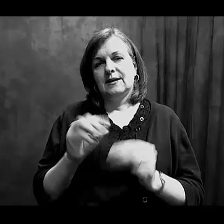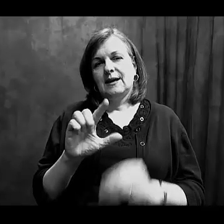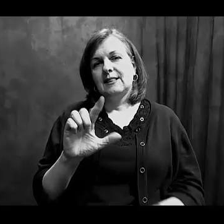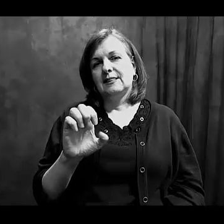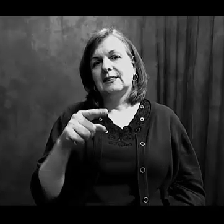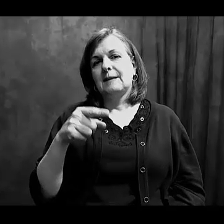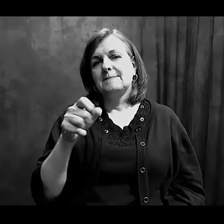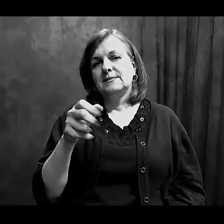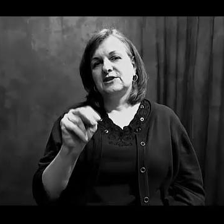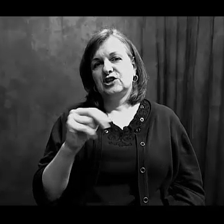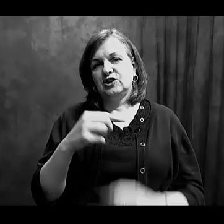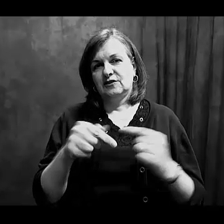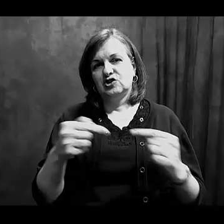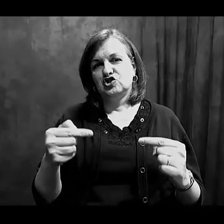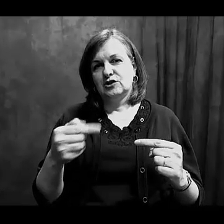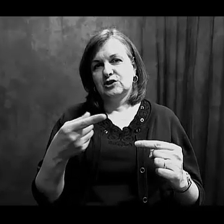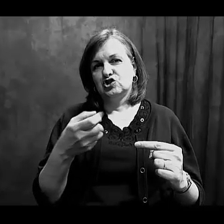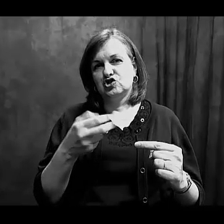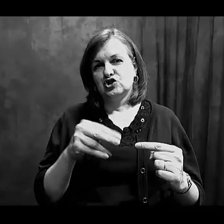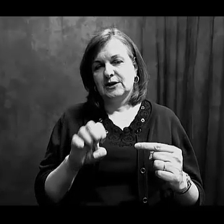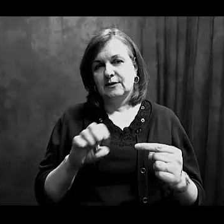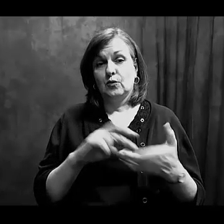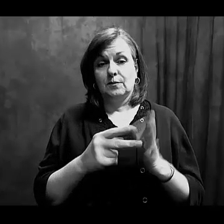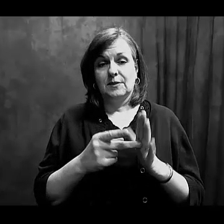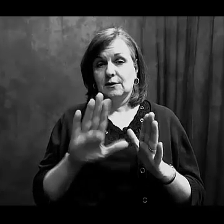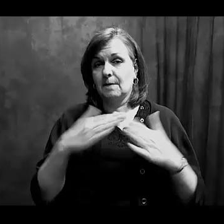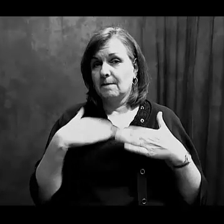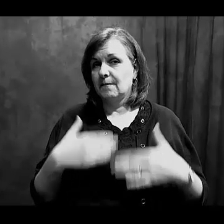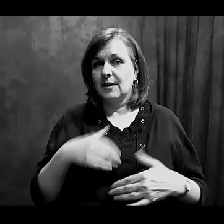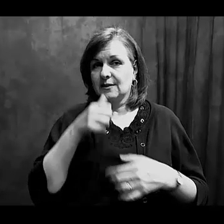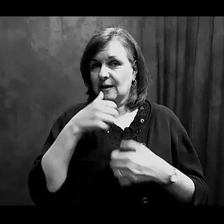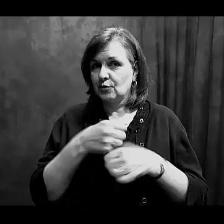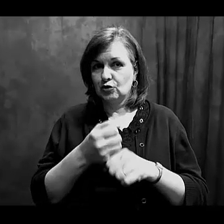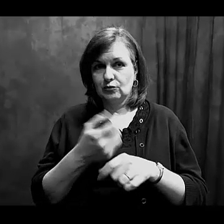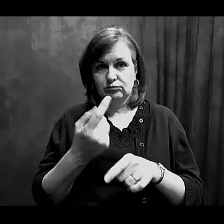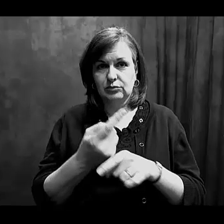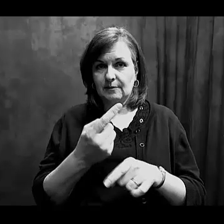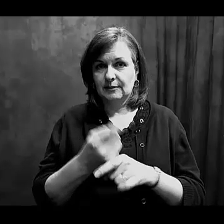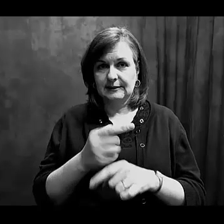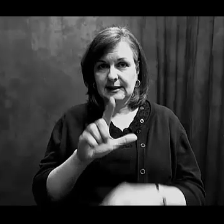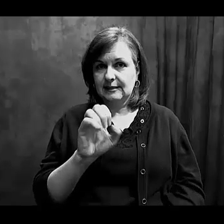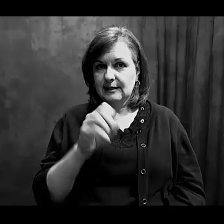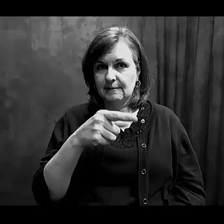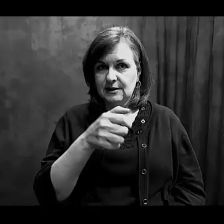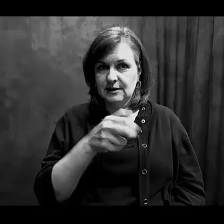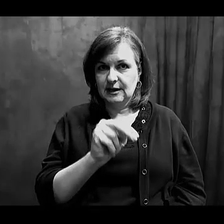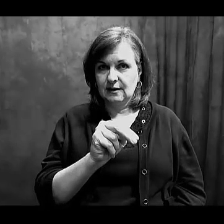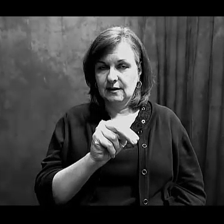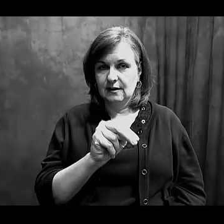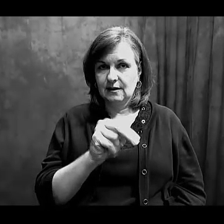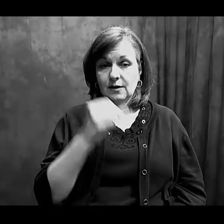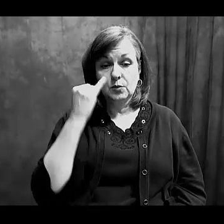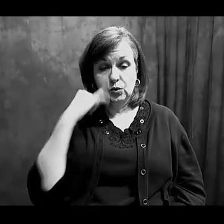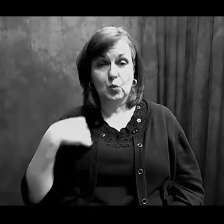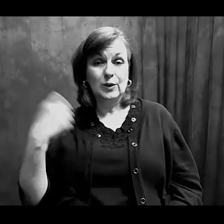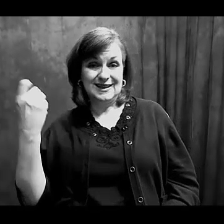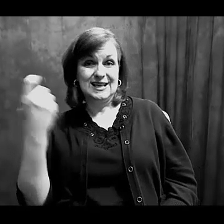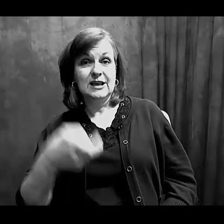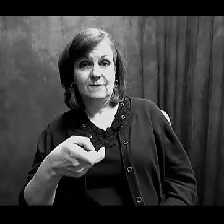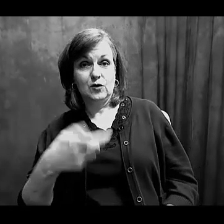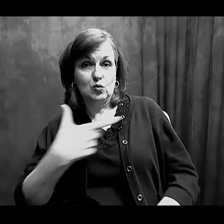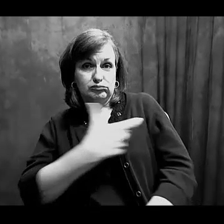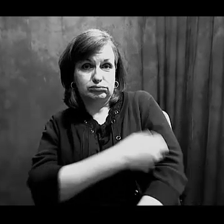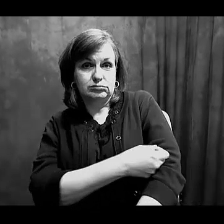secrete this hormone leptin that suppresses your appetite. And what they have found is that if you actually inherit a